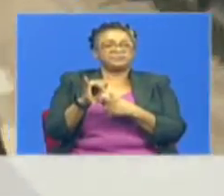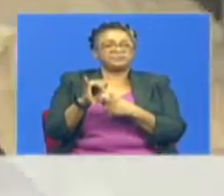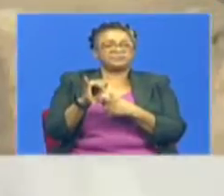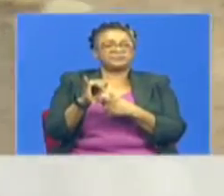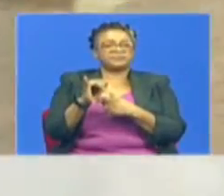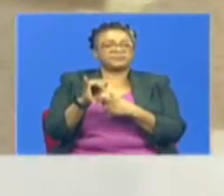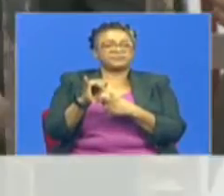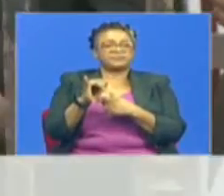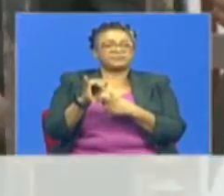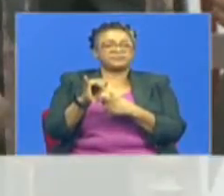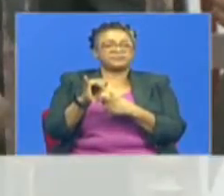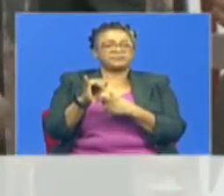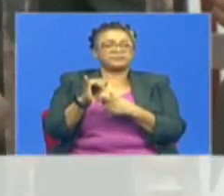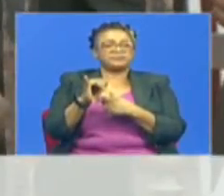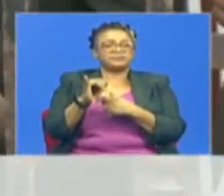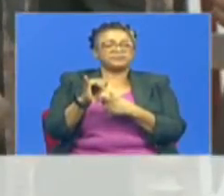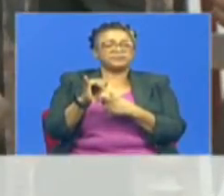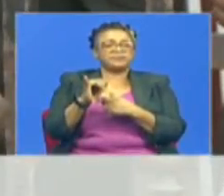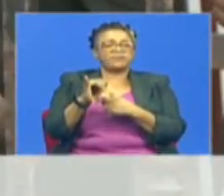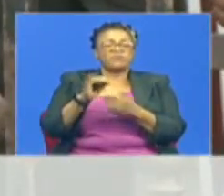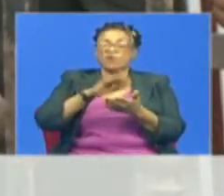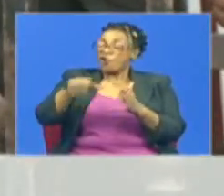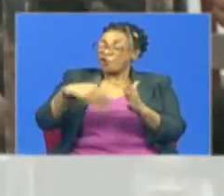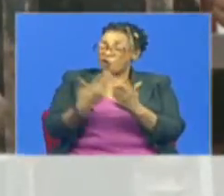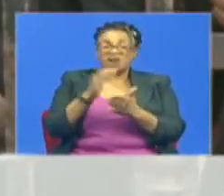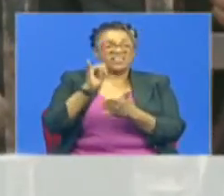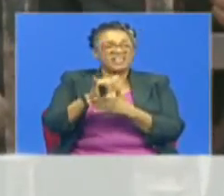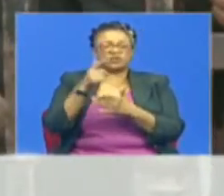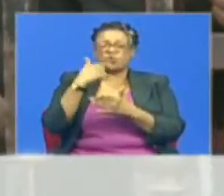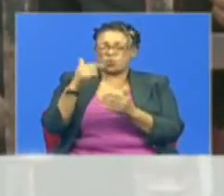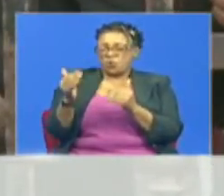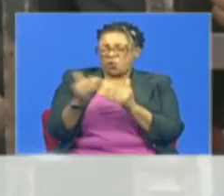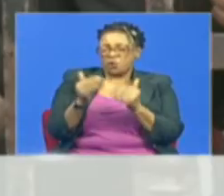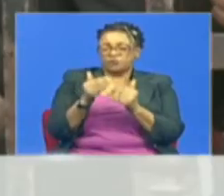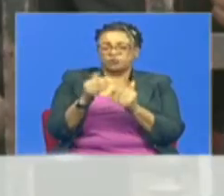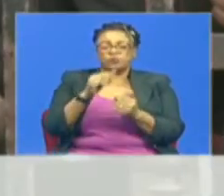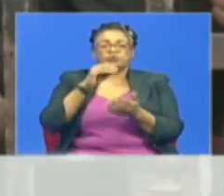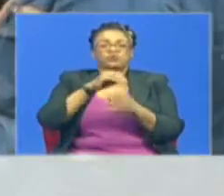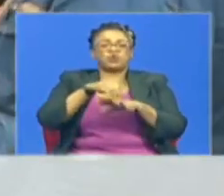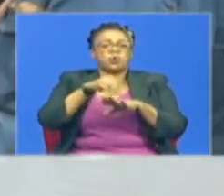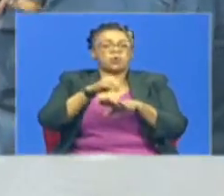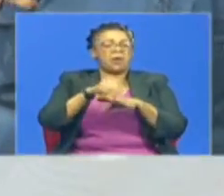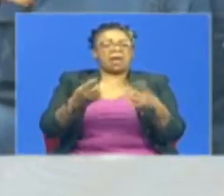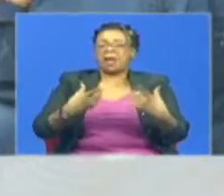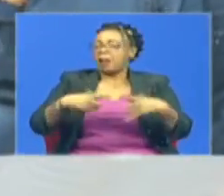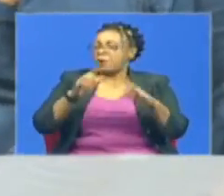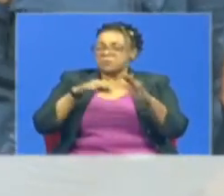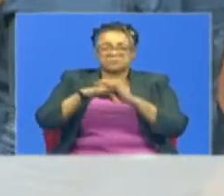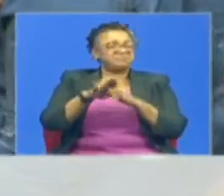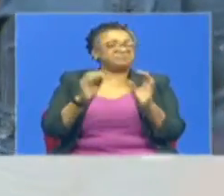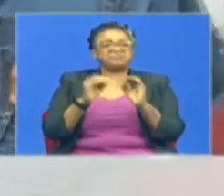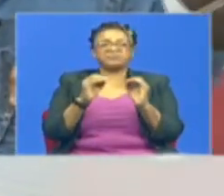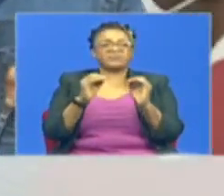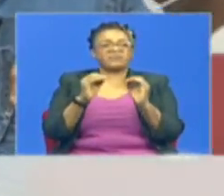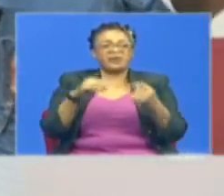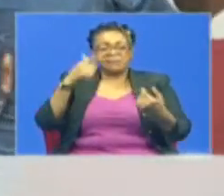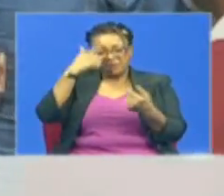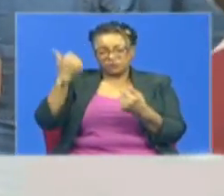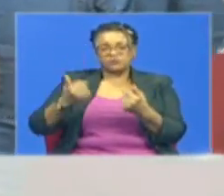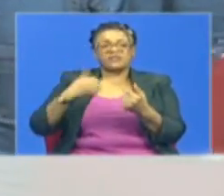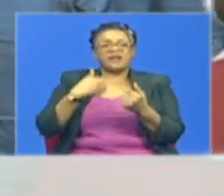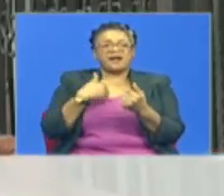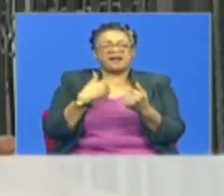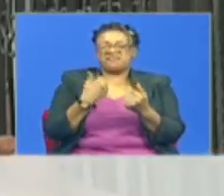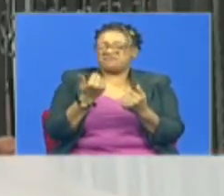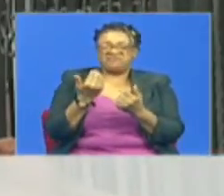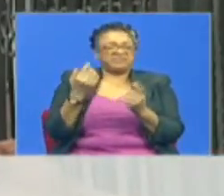Security alert. All those thought to be close to Governor Sonko were not allowed into the building as they were thought to have a sinister